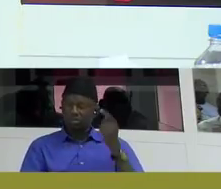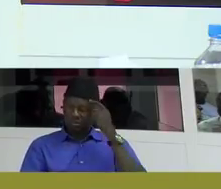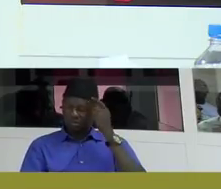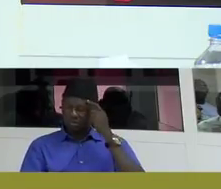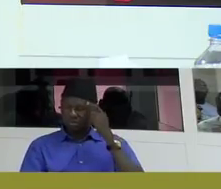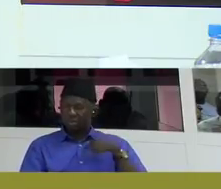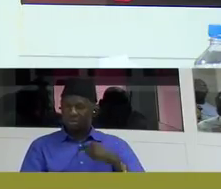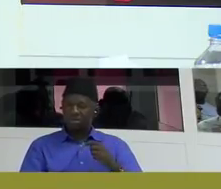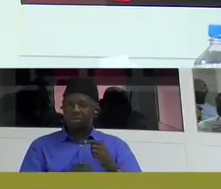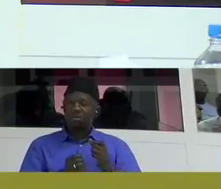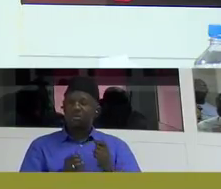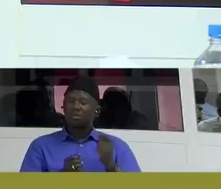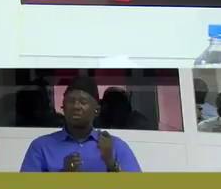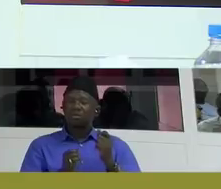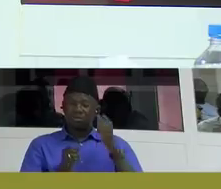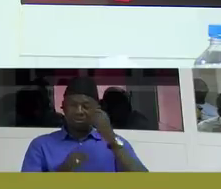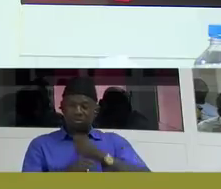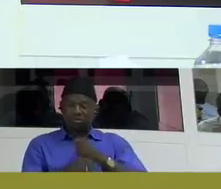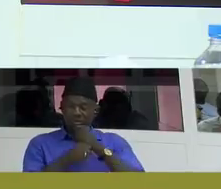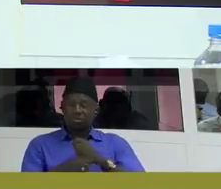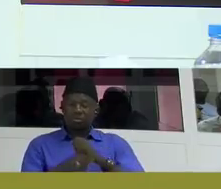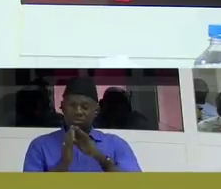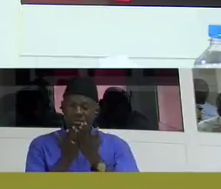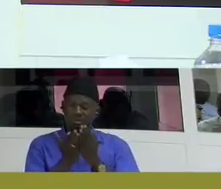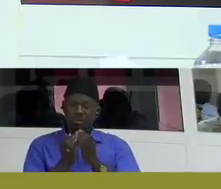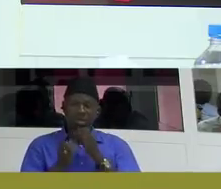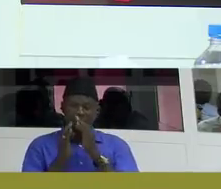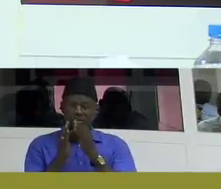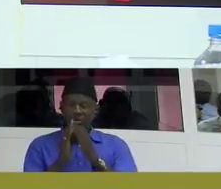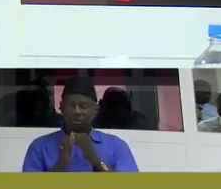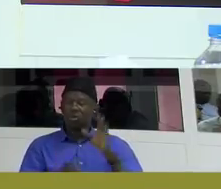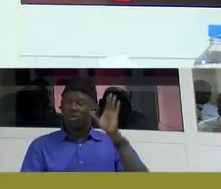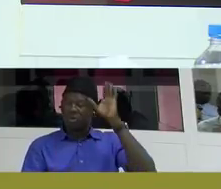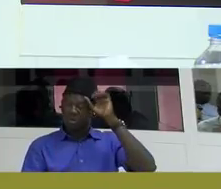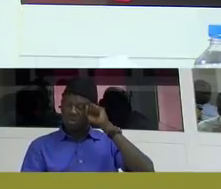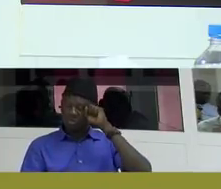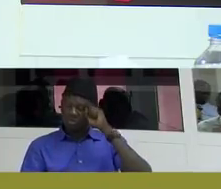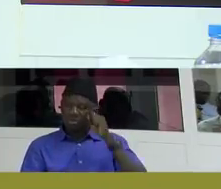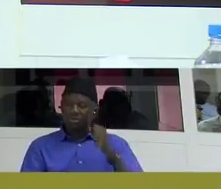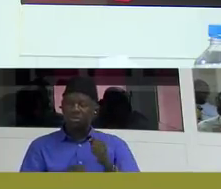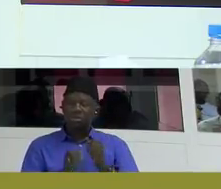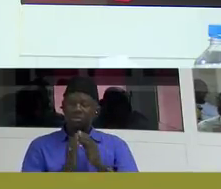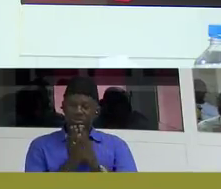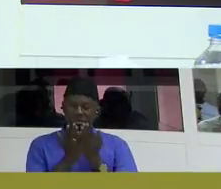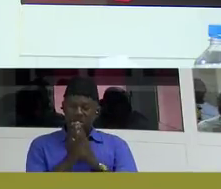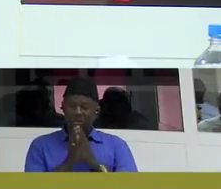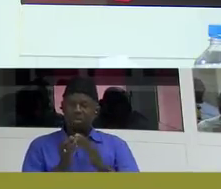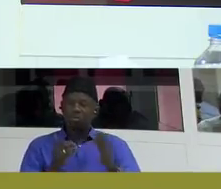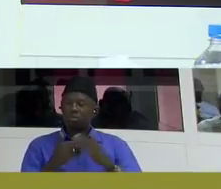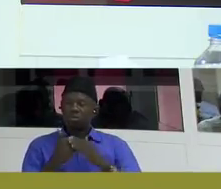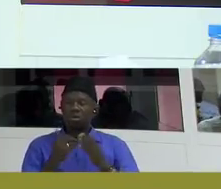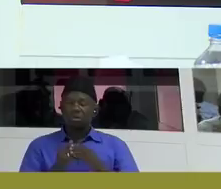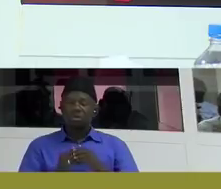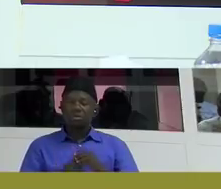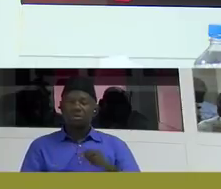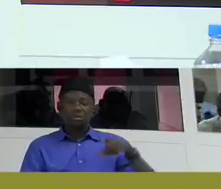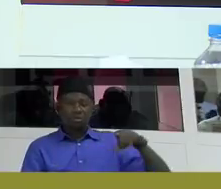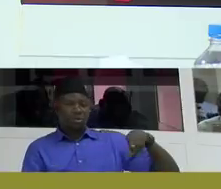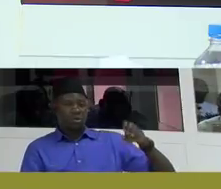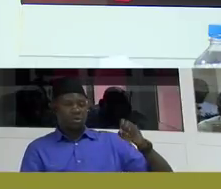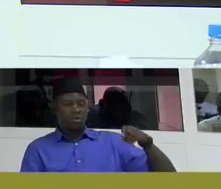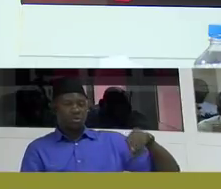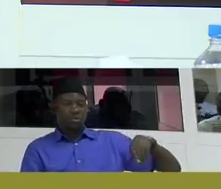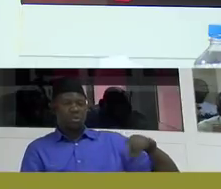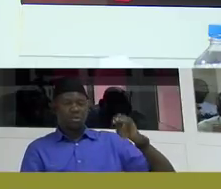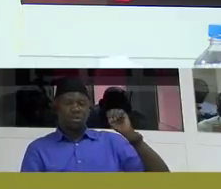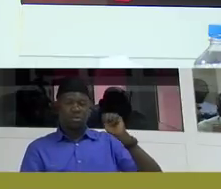and claimed that he even understood the Bible and he quoted more than the Pope. These were not called for. What